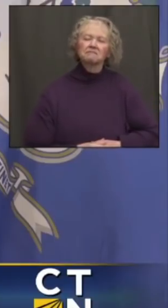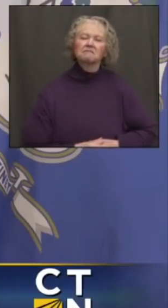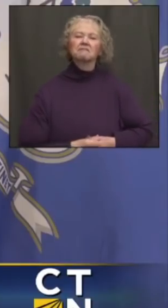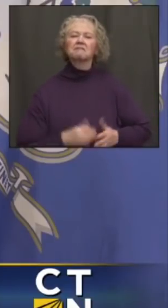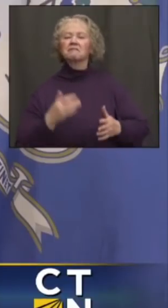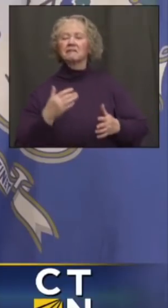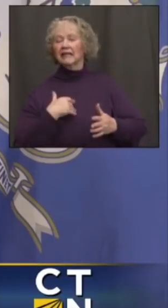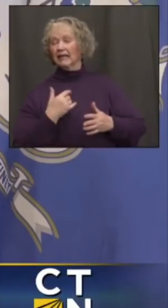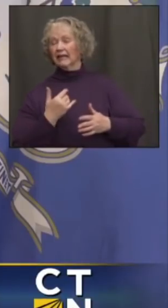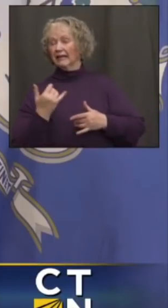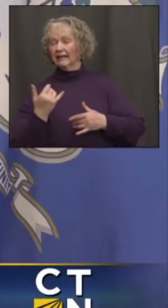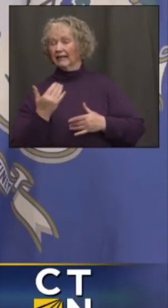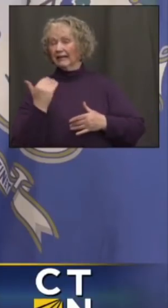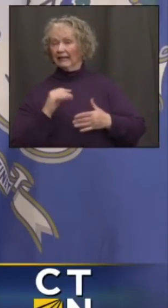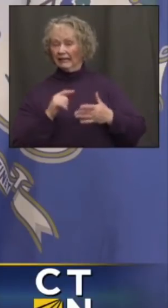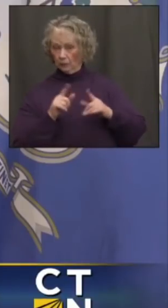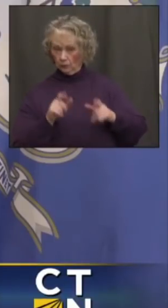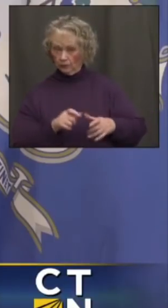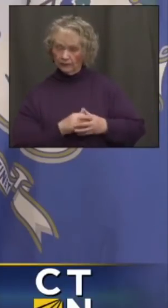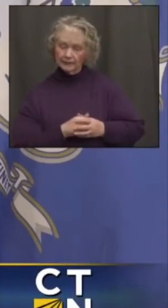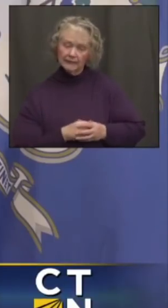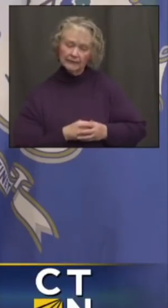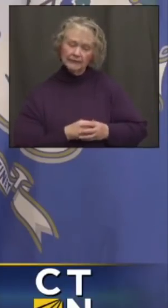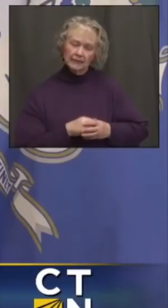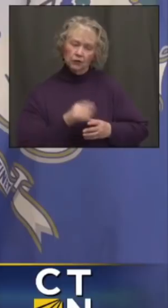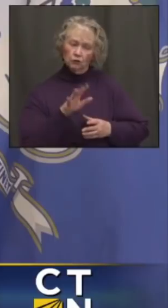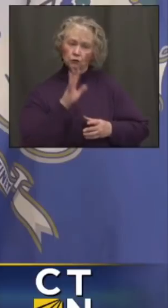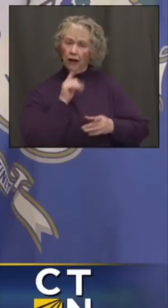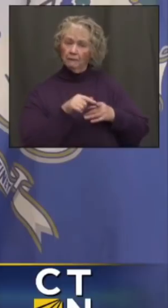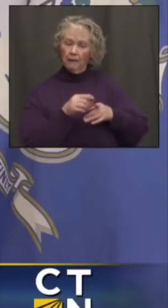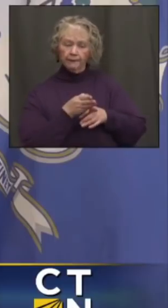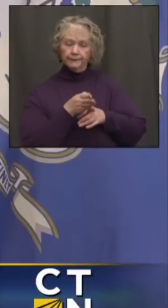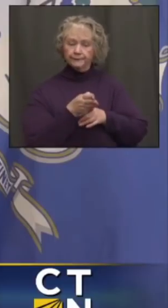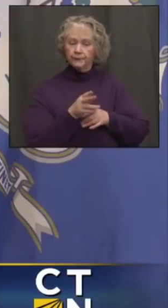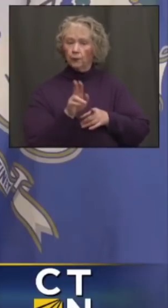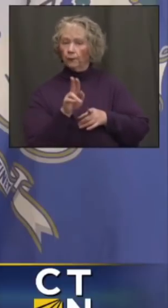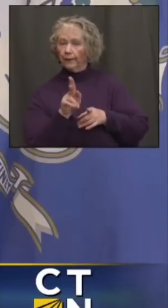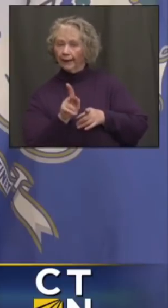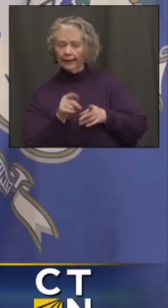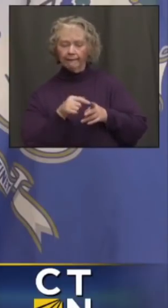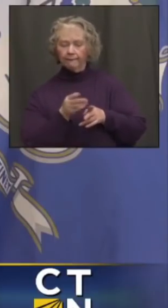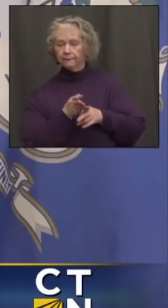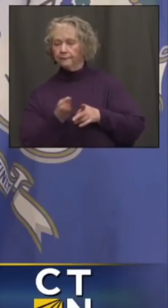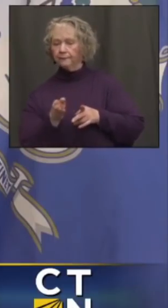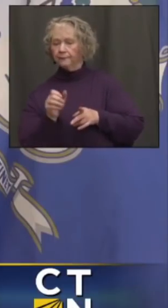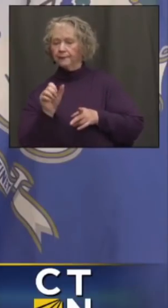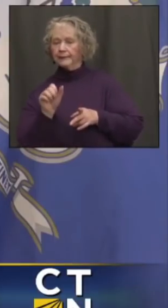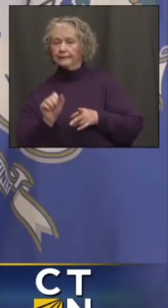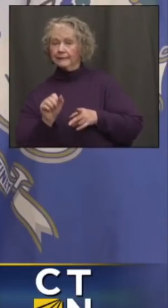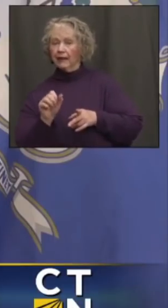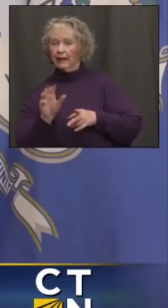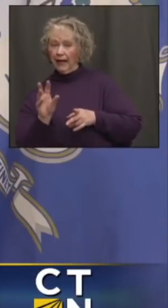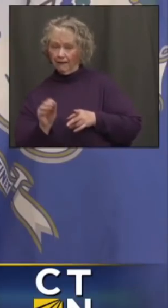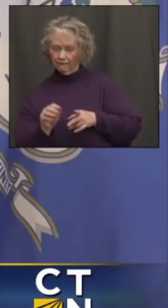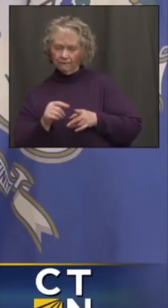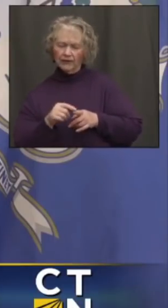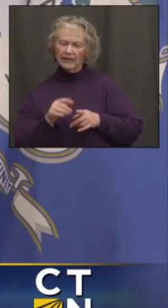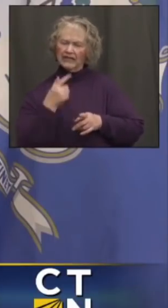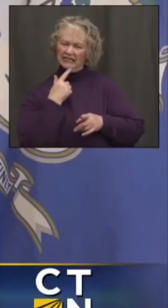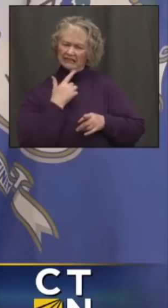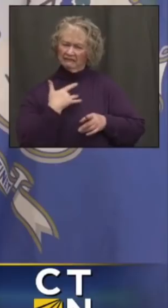school. I think teachers are showing up and are really doing the right thing. So I don't think we're going to have to be more directive than that.